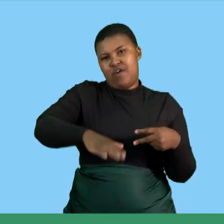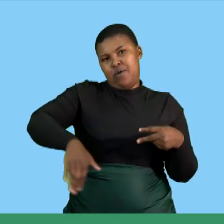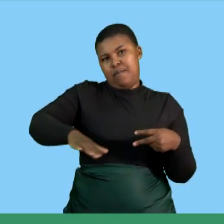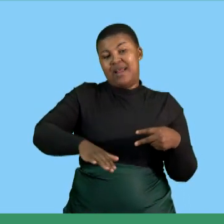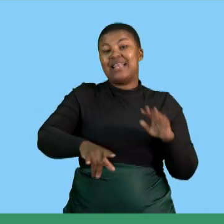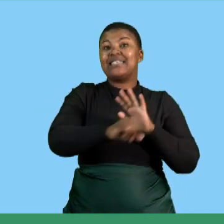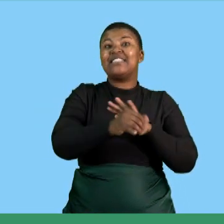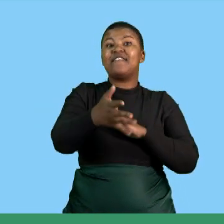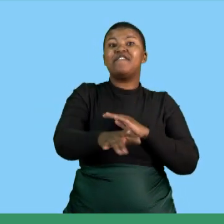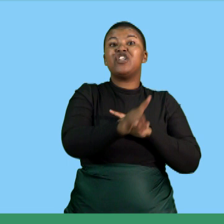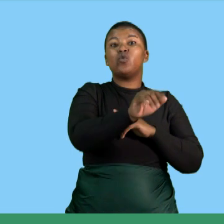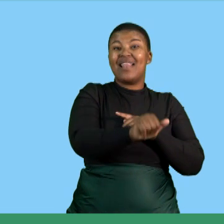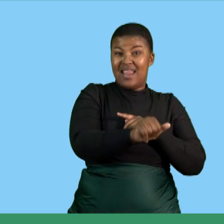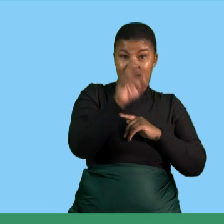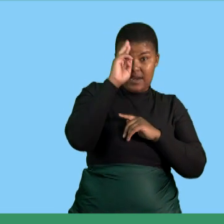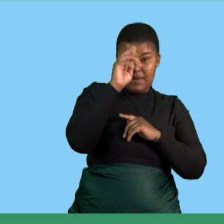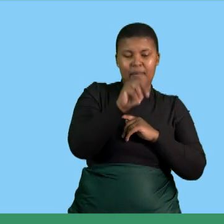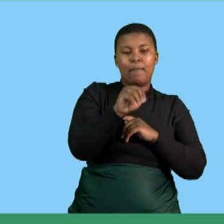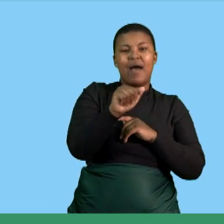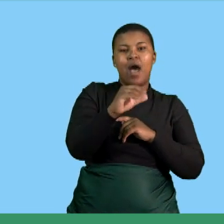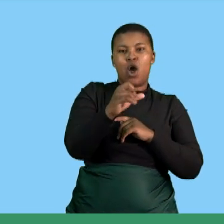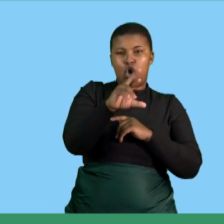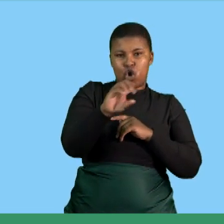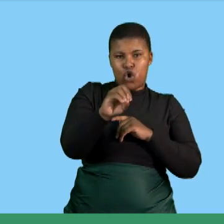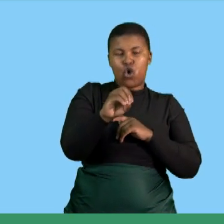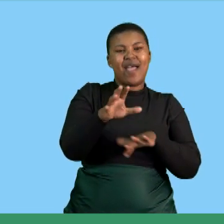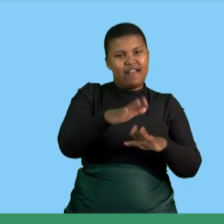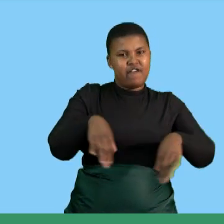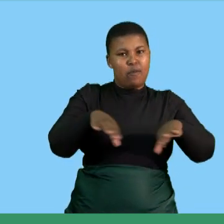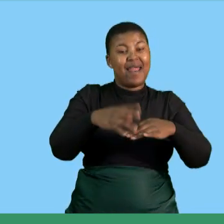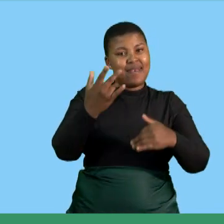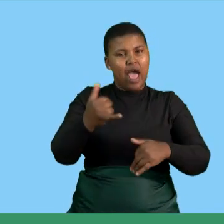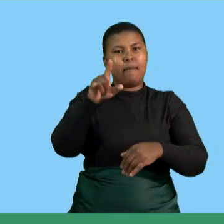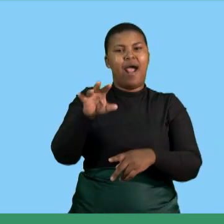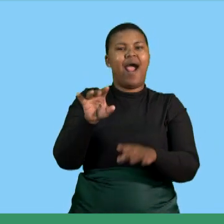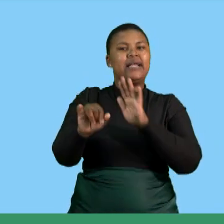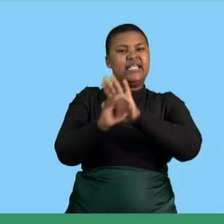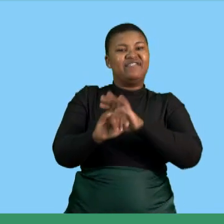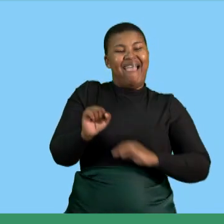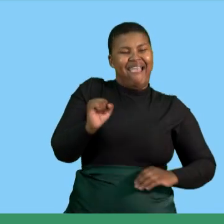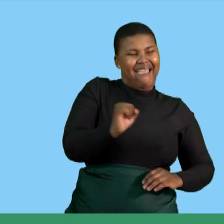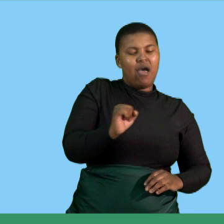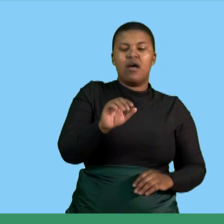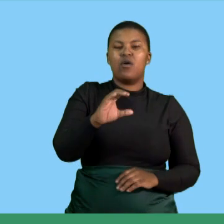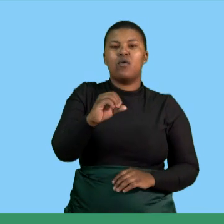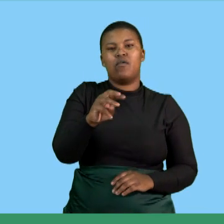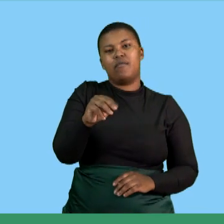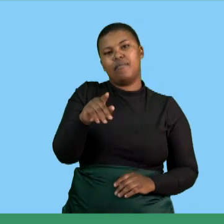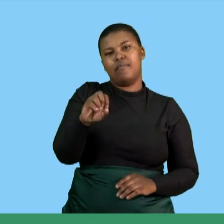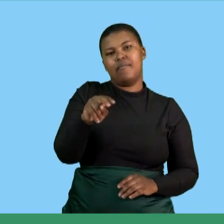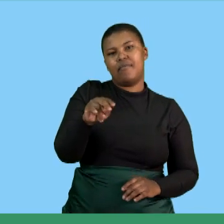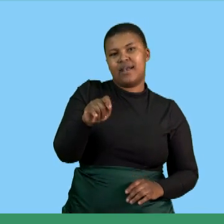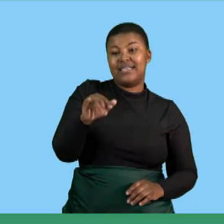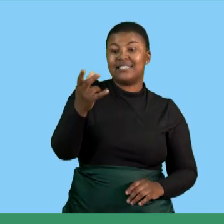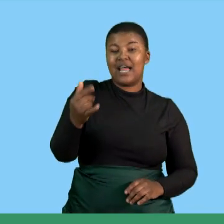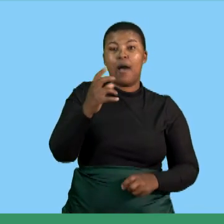in question 1A, of course the macro environment, from the given scenario, and then motivate